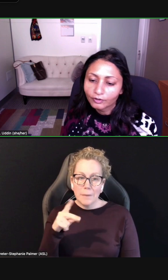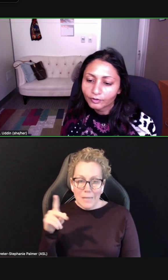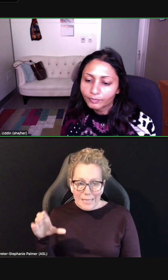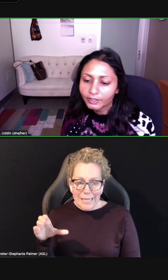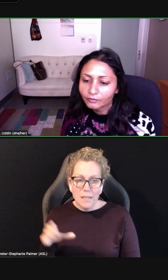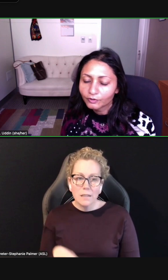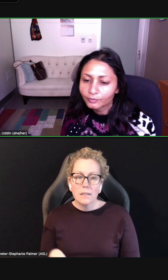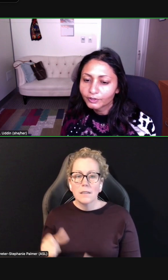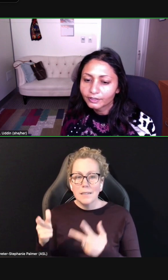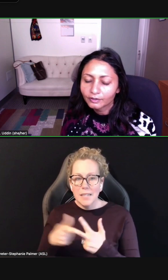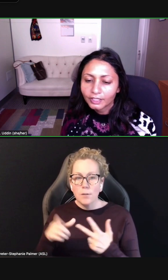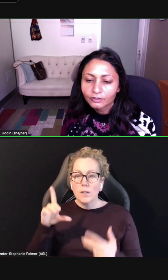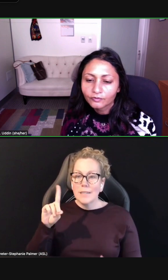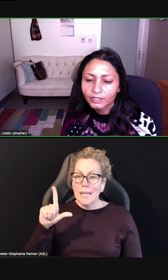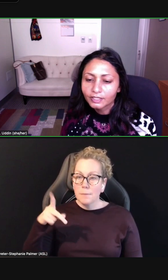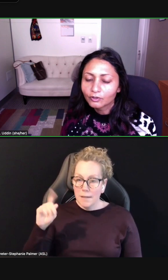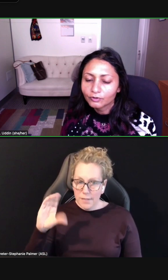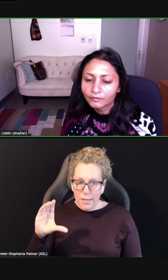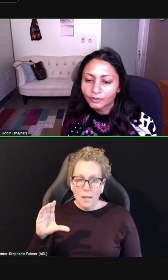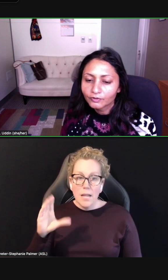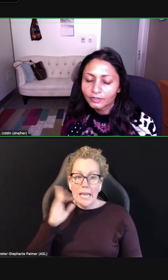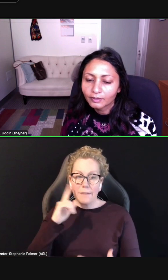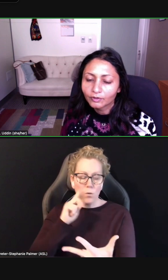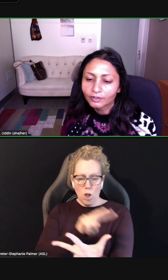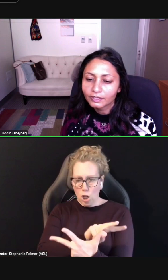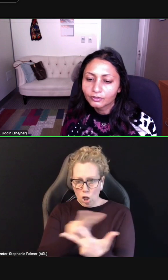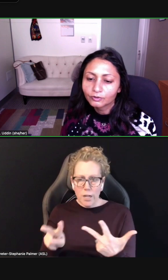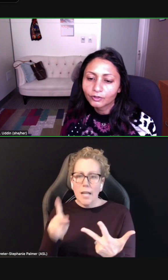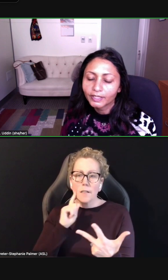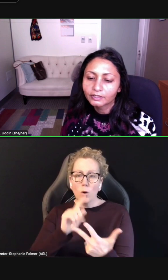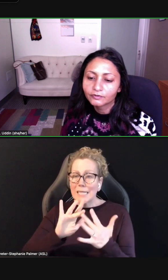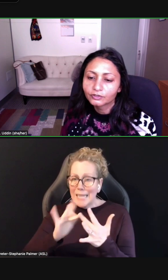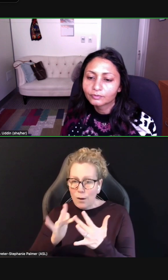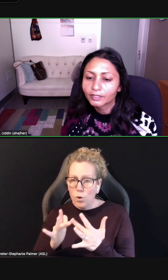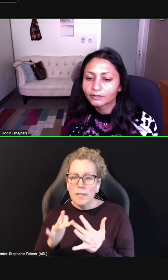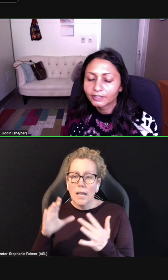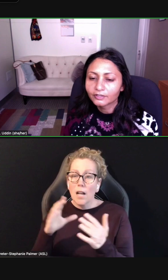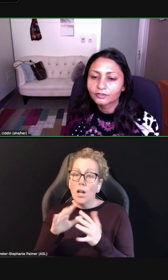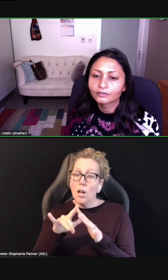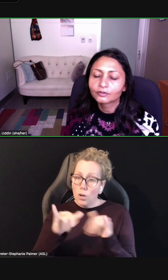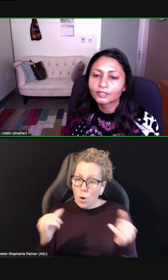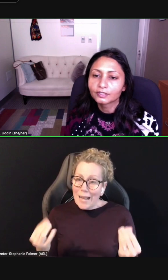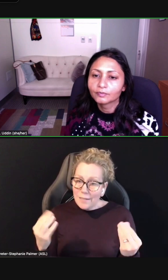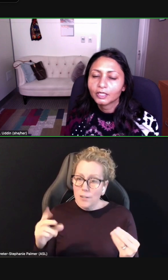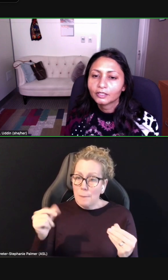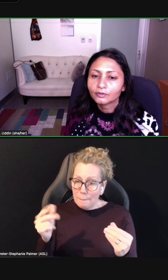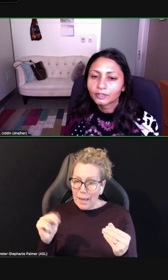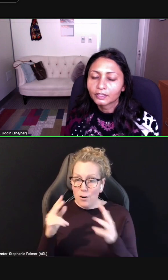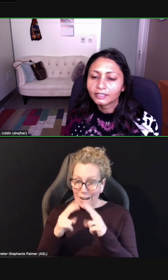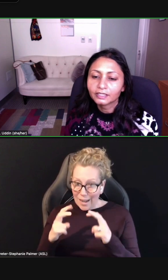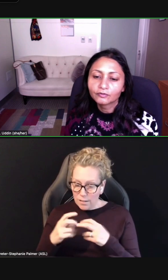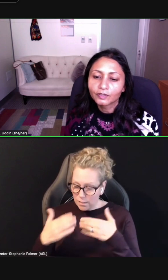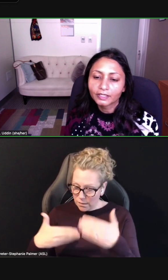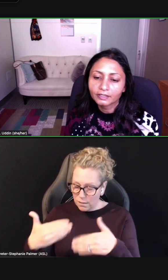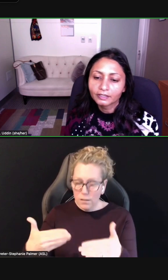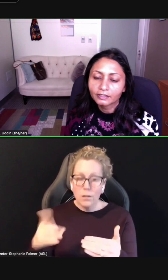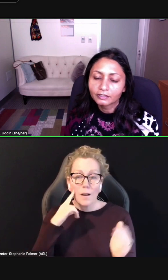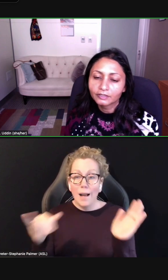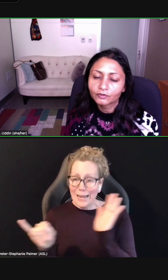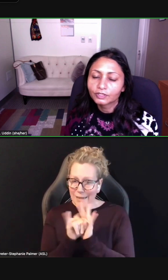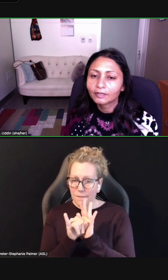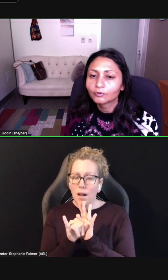mode or medial frontoparietal. So if you take nodes of those networks and do co-activation pattern analysis across them, you can